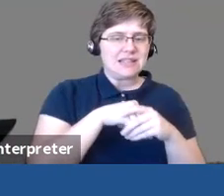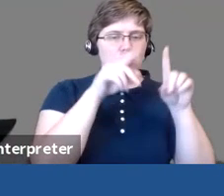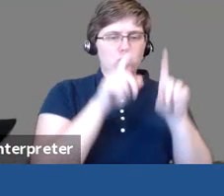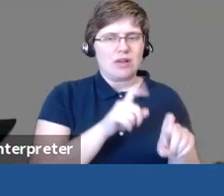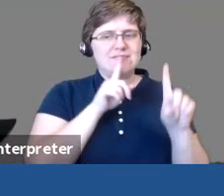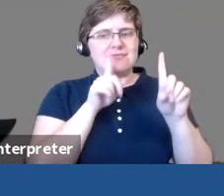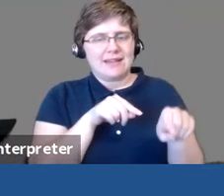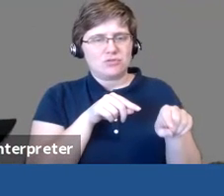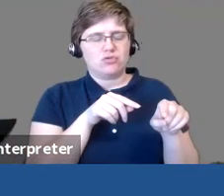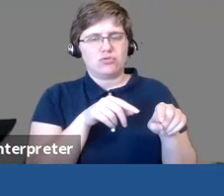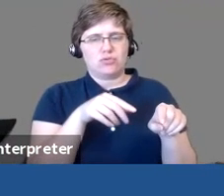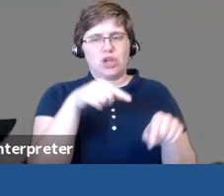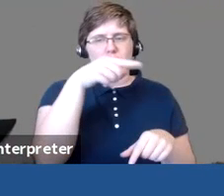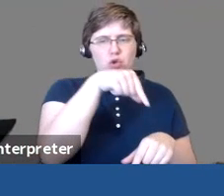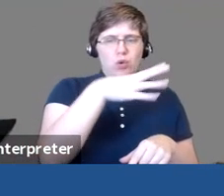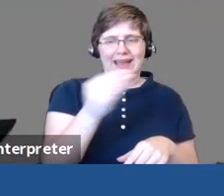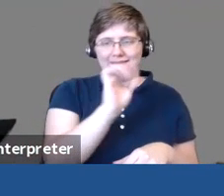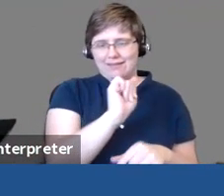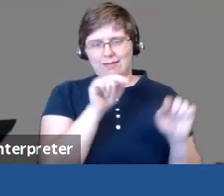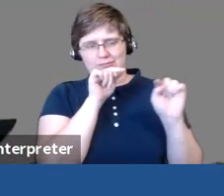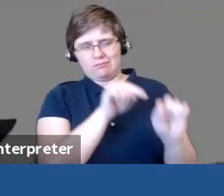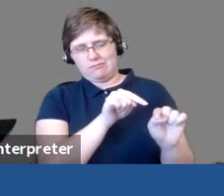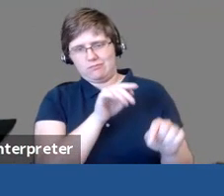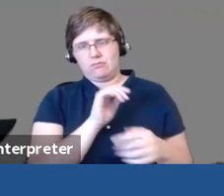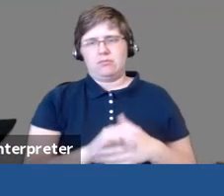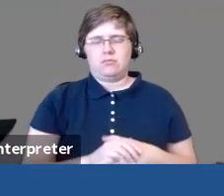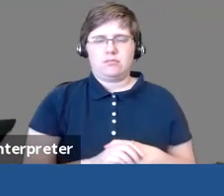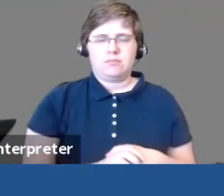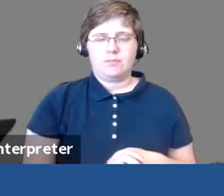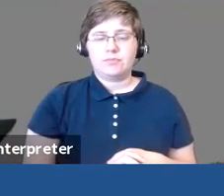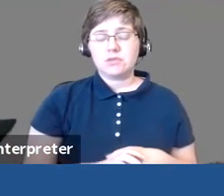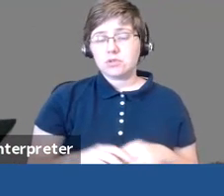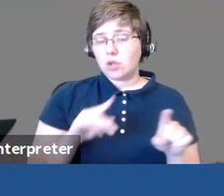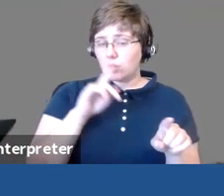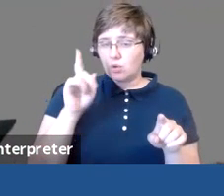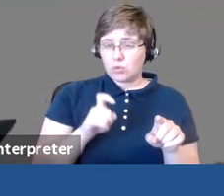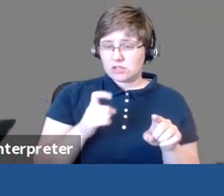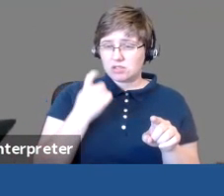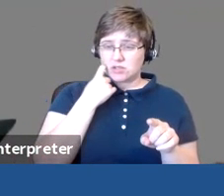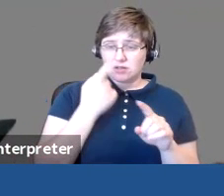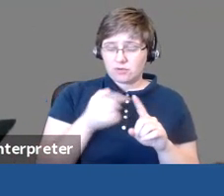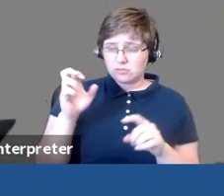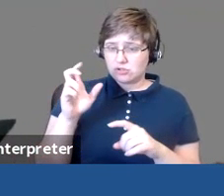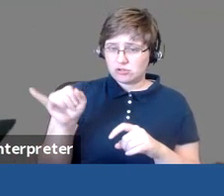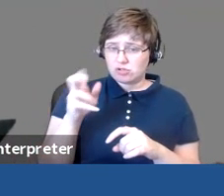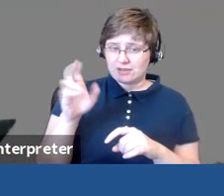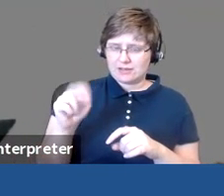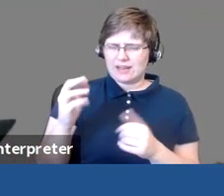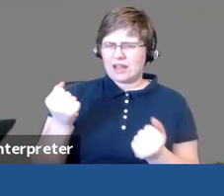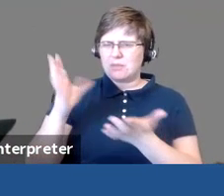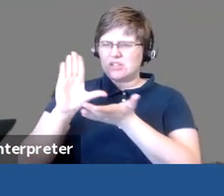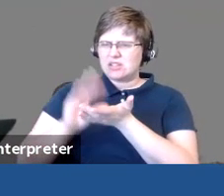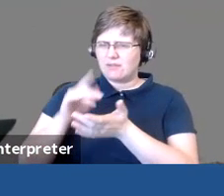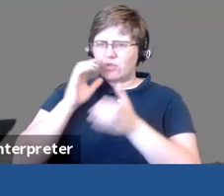enter their questions there. Okay, so the question that just came in from Jacqueline is, how much of a discount is there